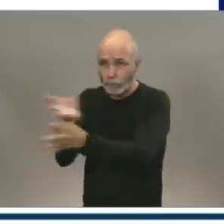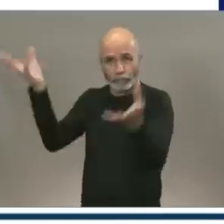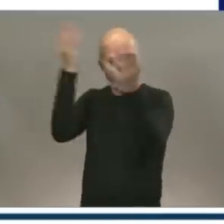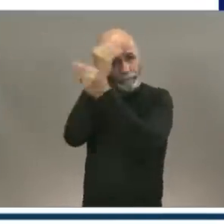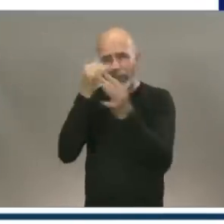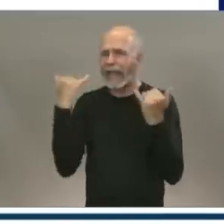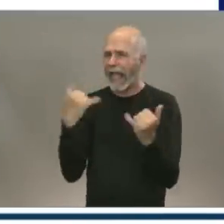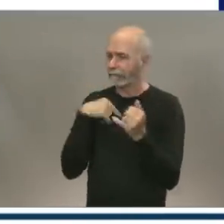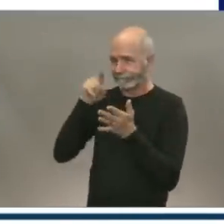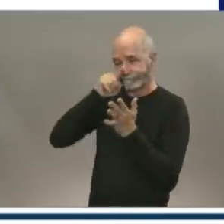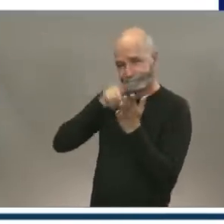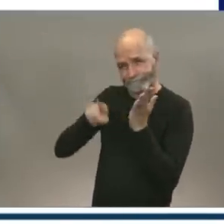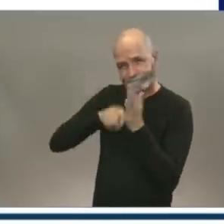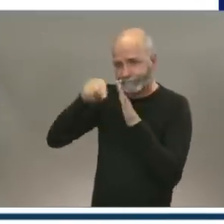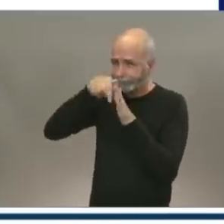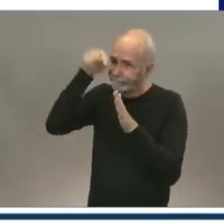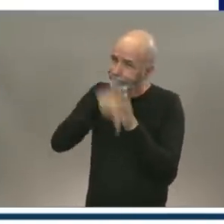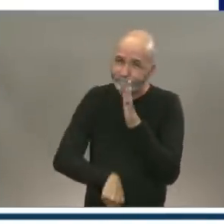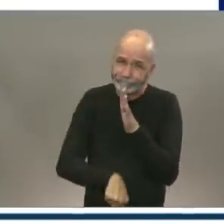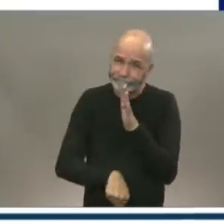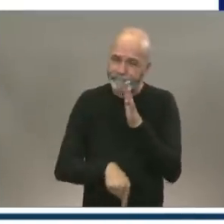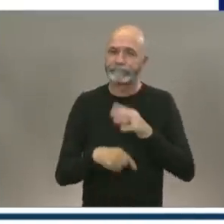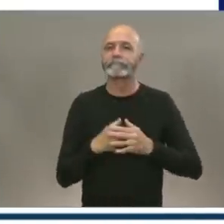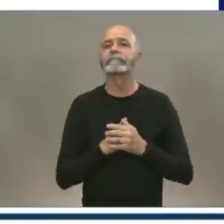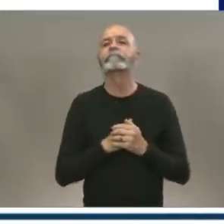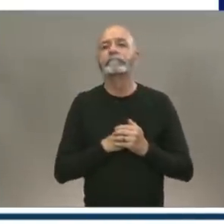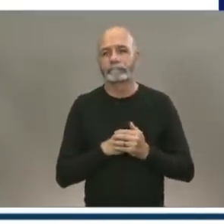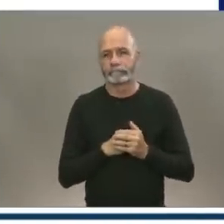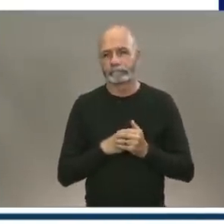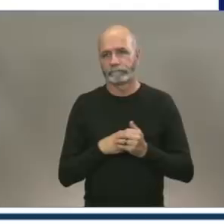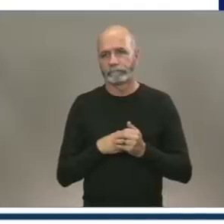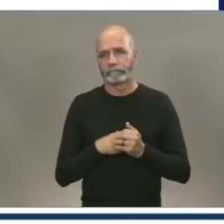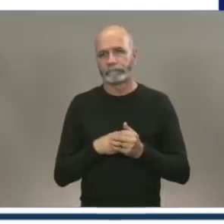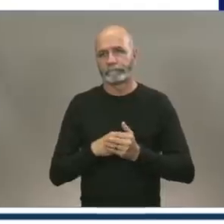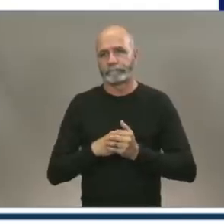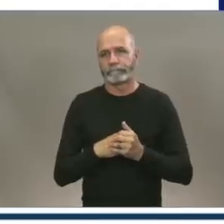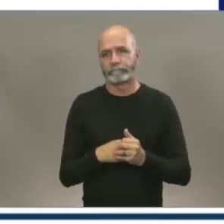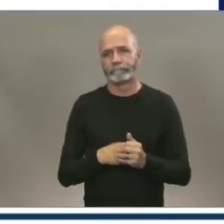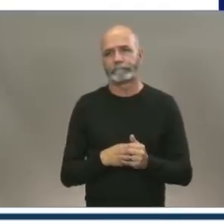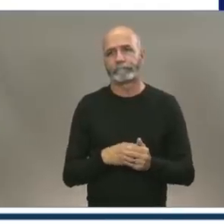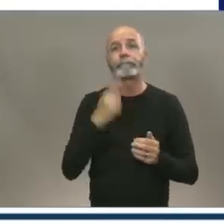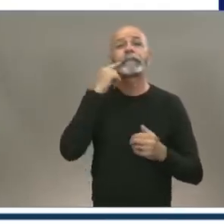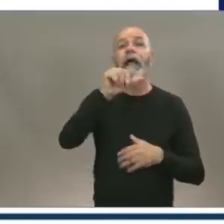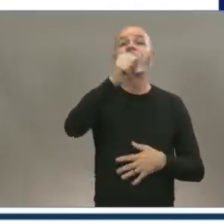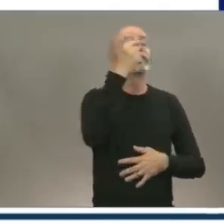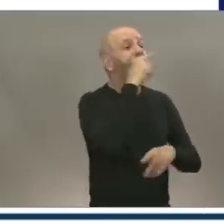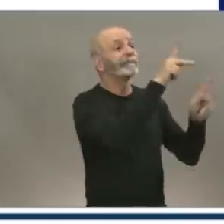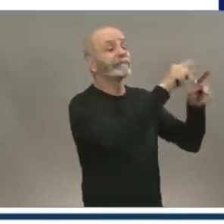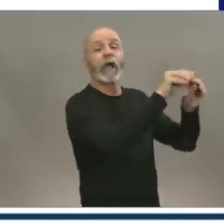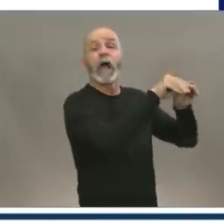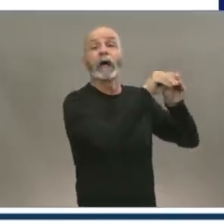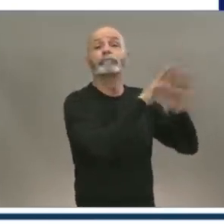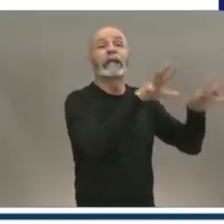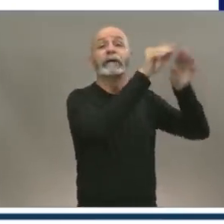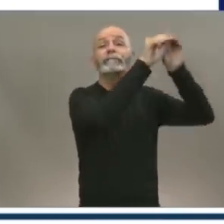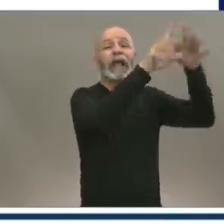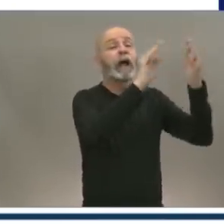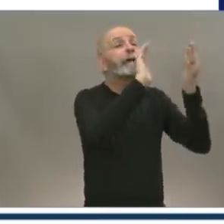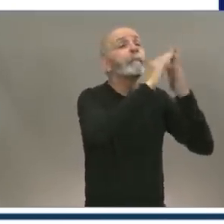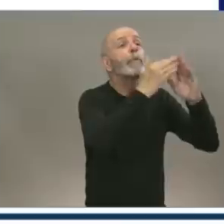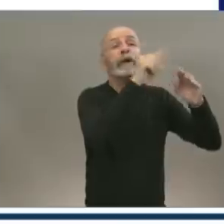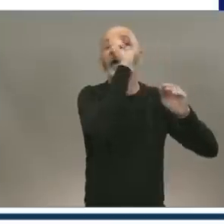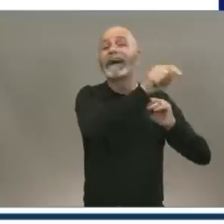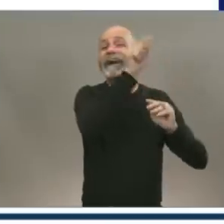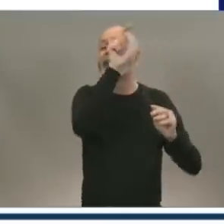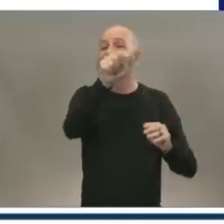make decisions on that. But if you look at other outbreaks in different communities, they were able to contain